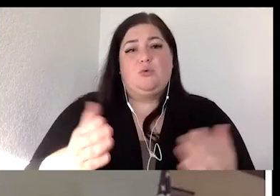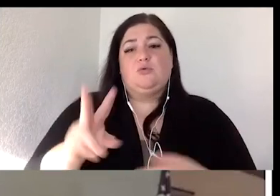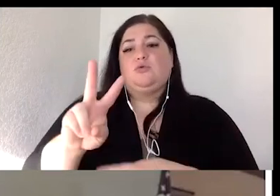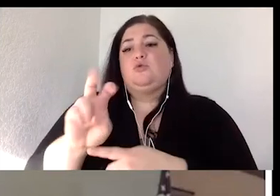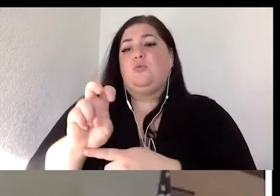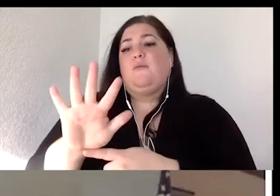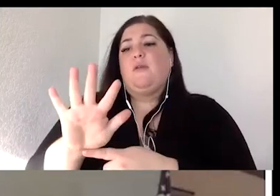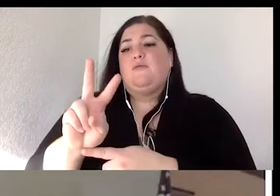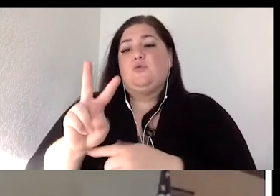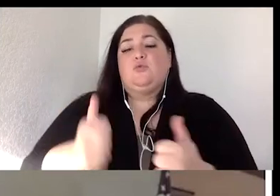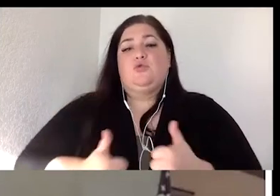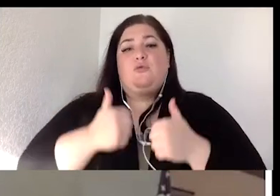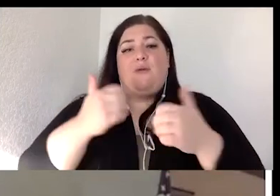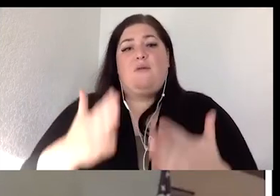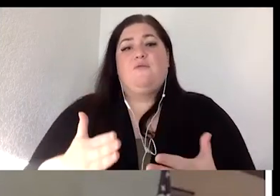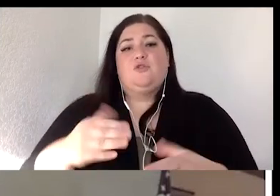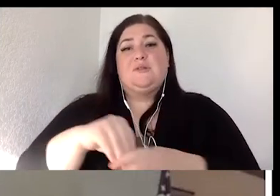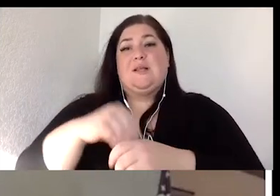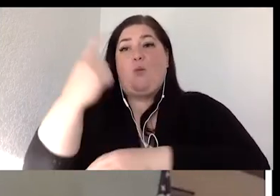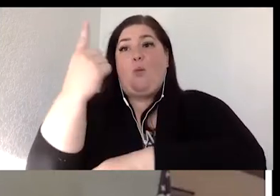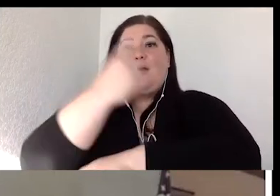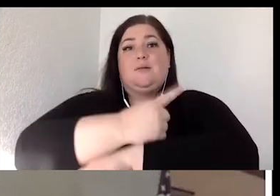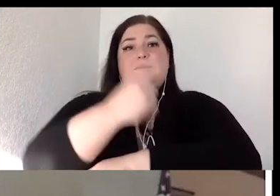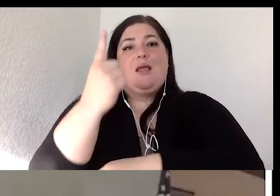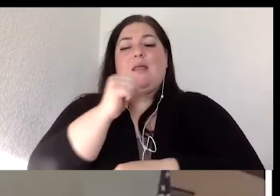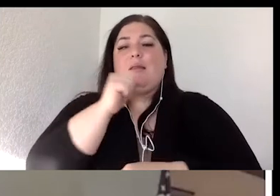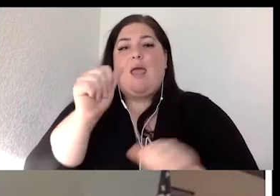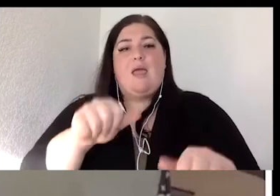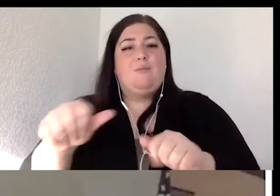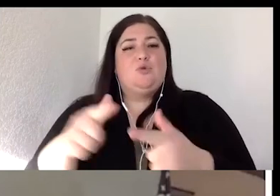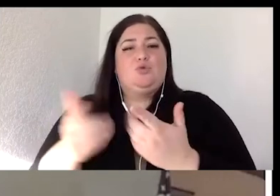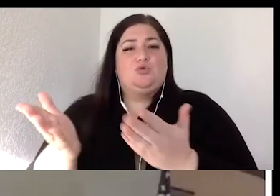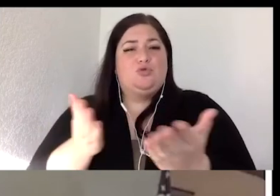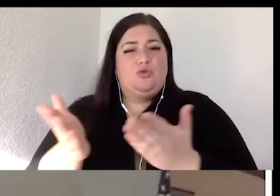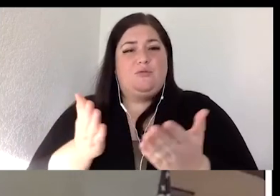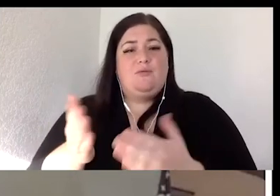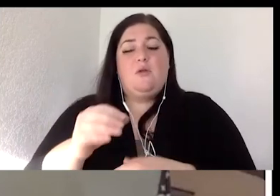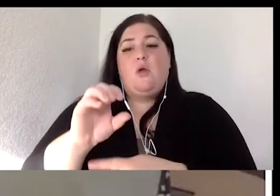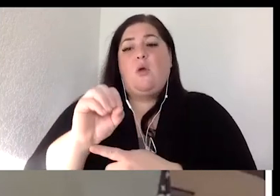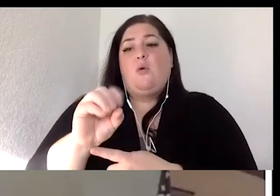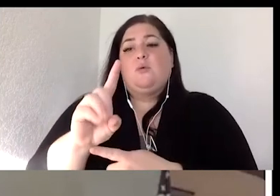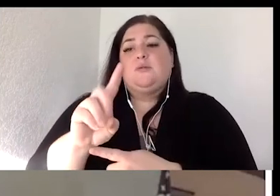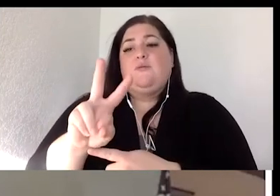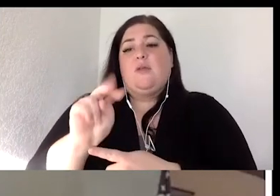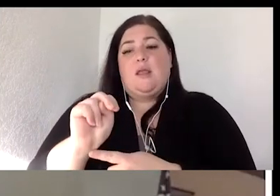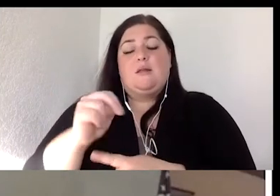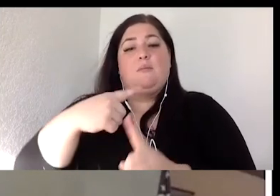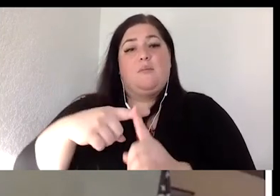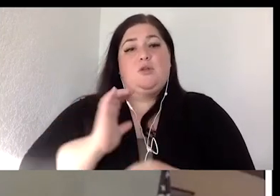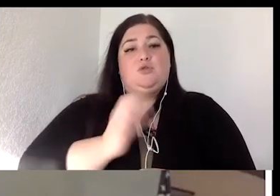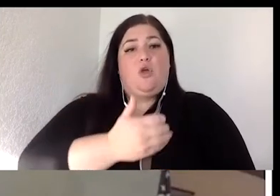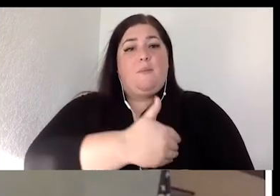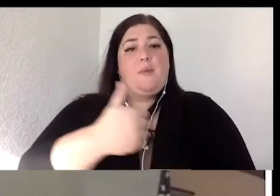252 survivors in just one day were unable to be served. ODVN and our member